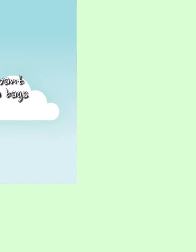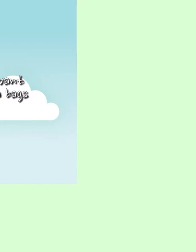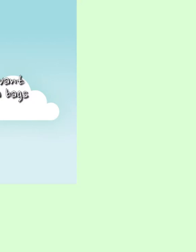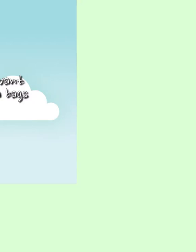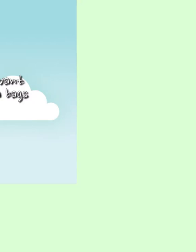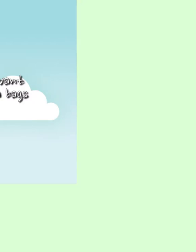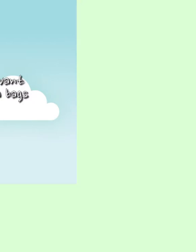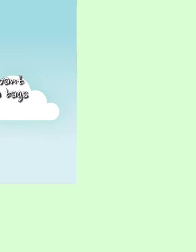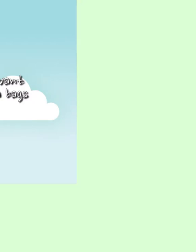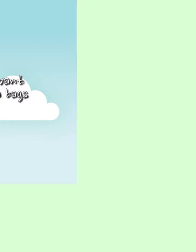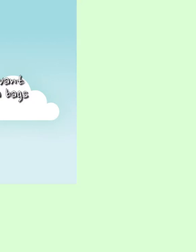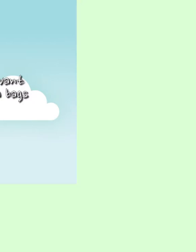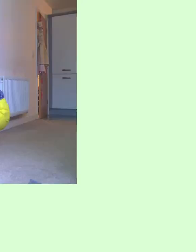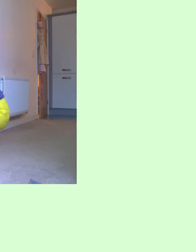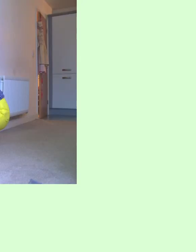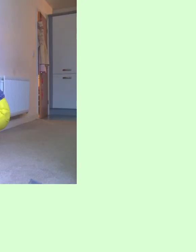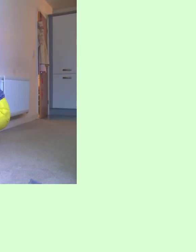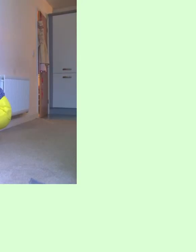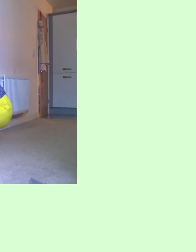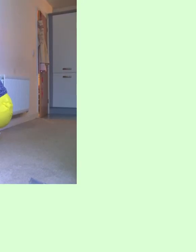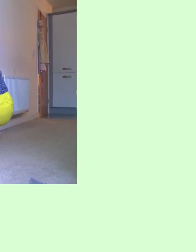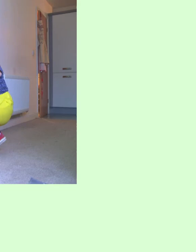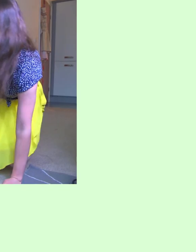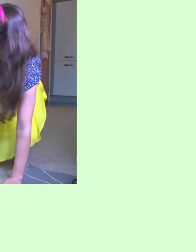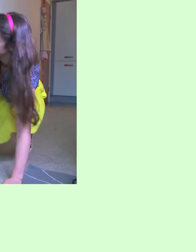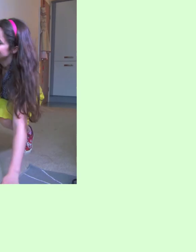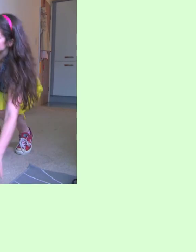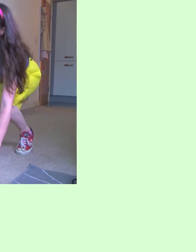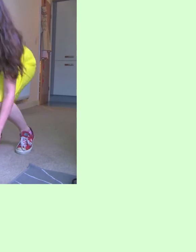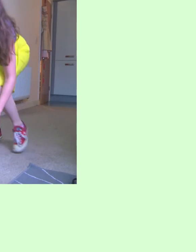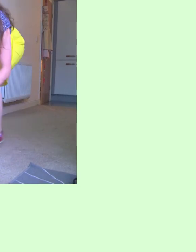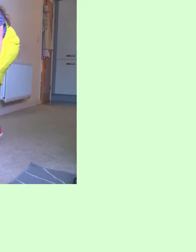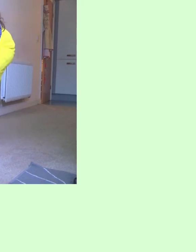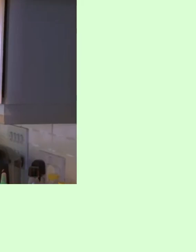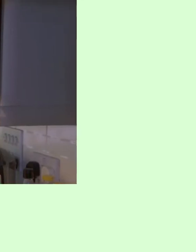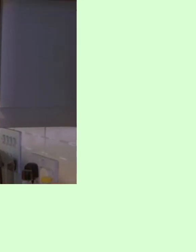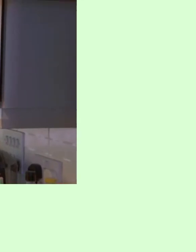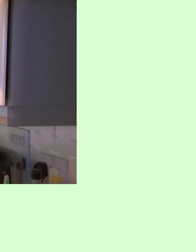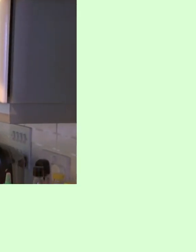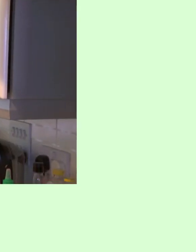including tea bags and mouldy fruit.